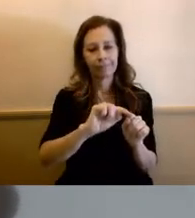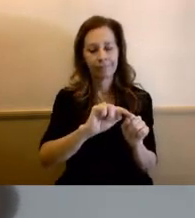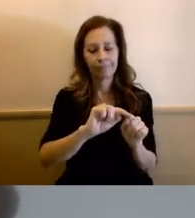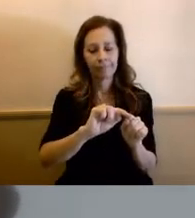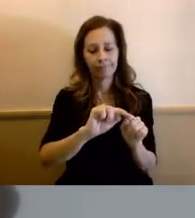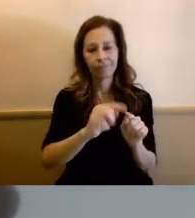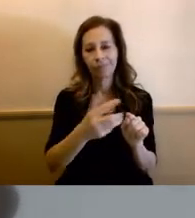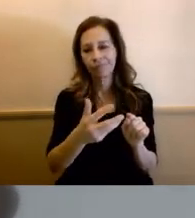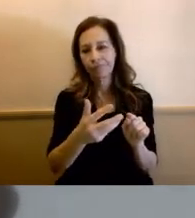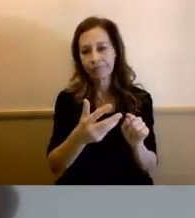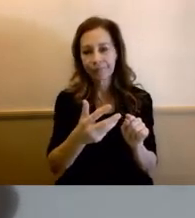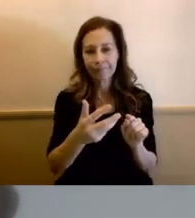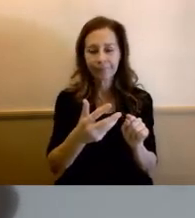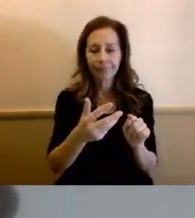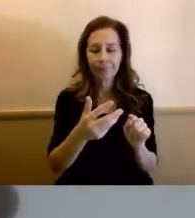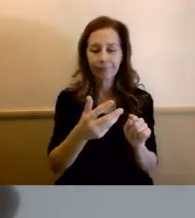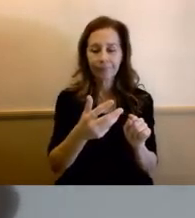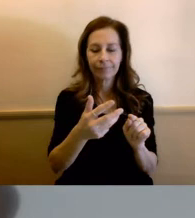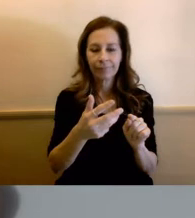angle star,